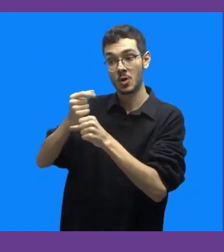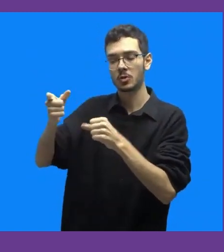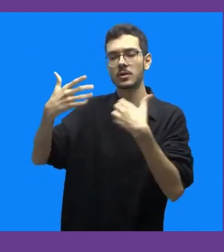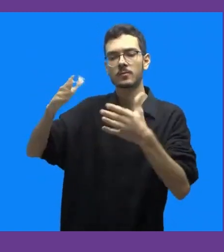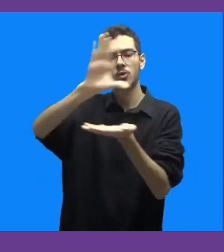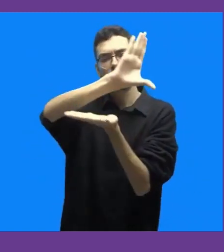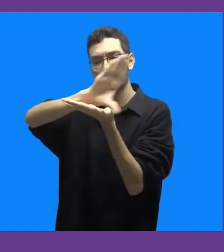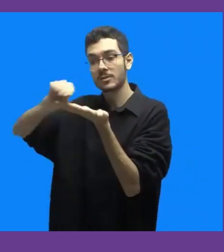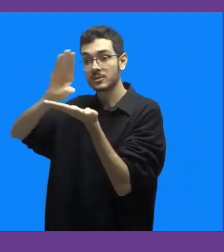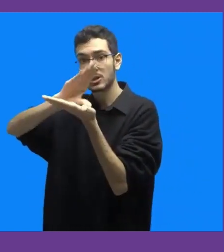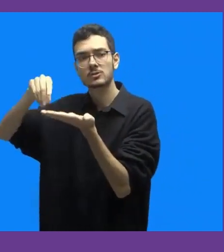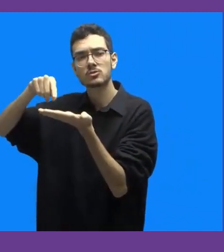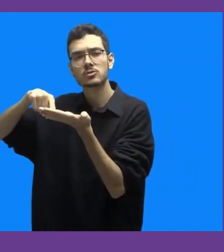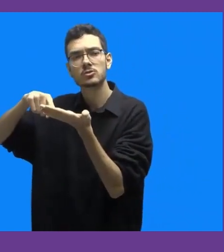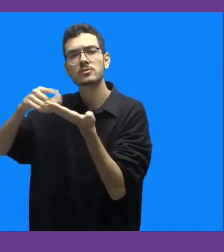a really